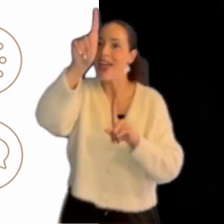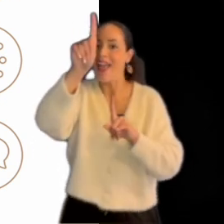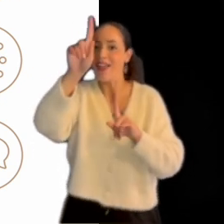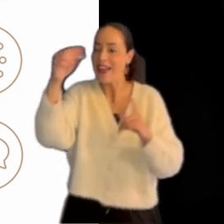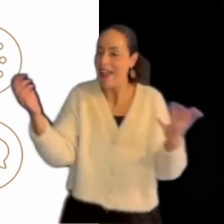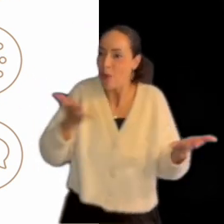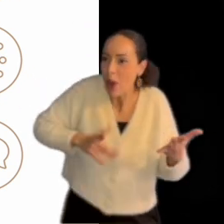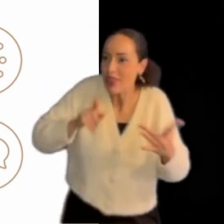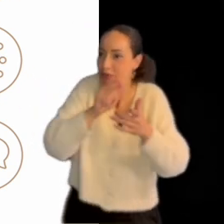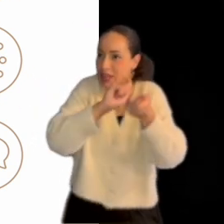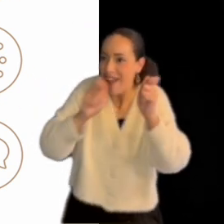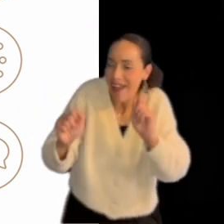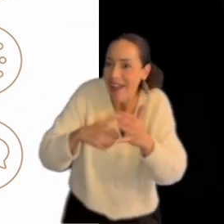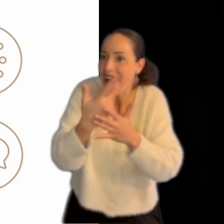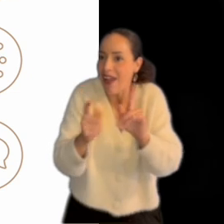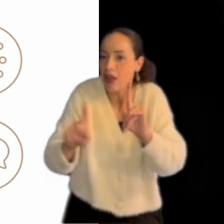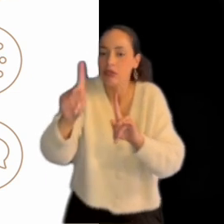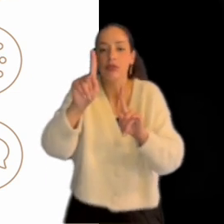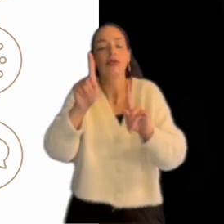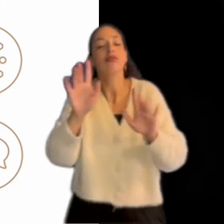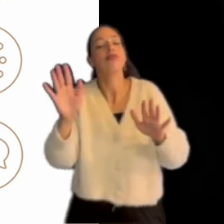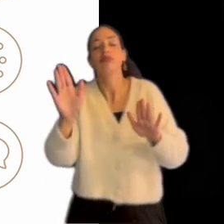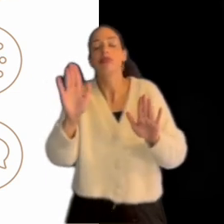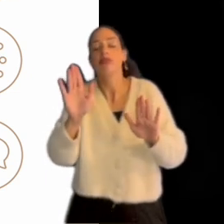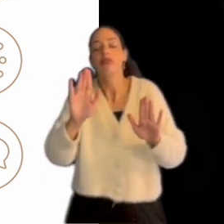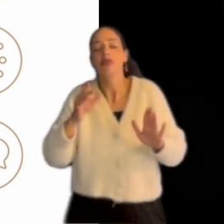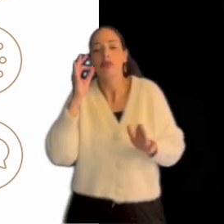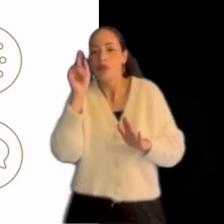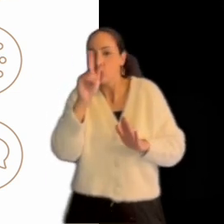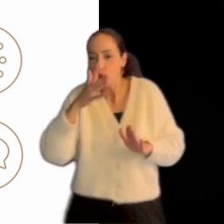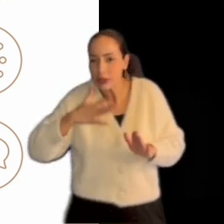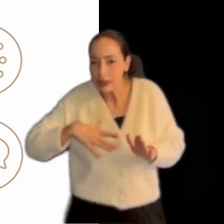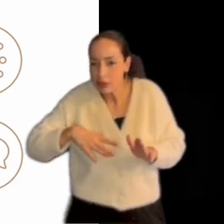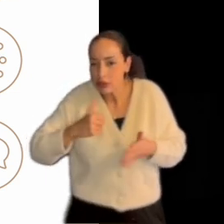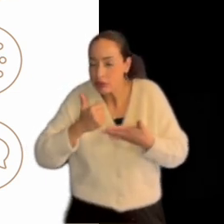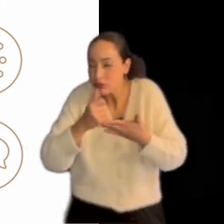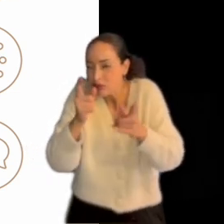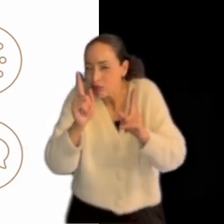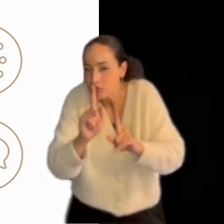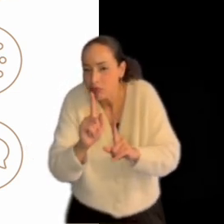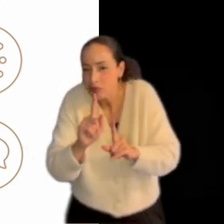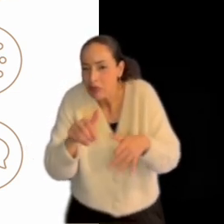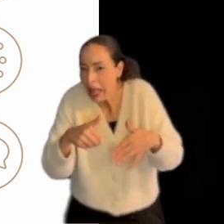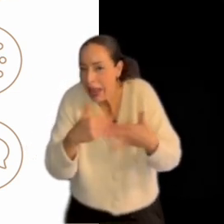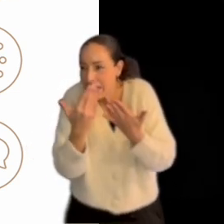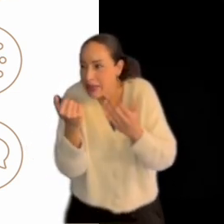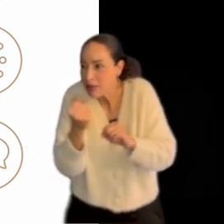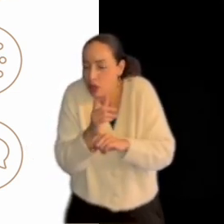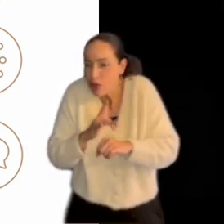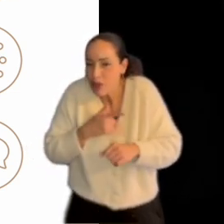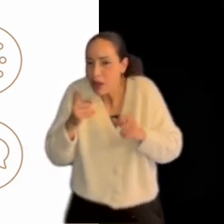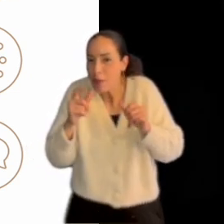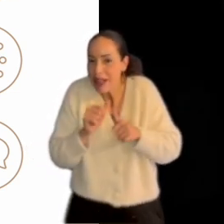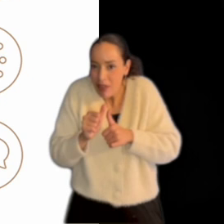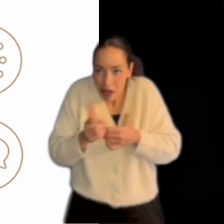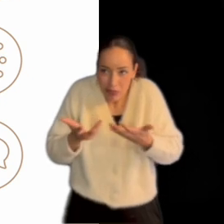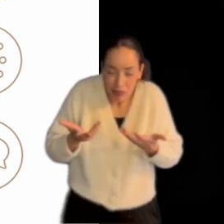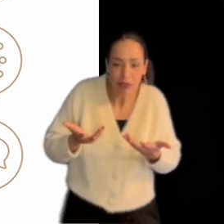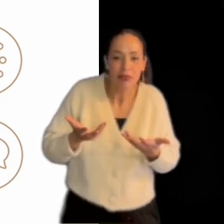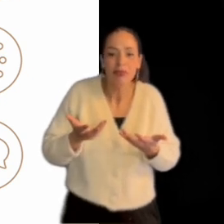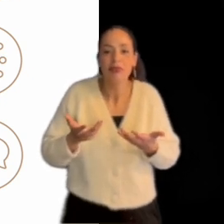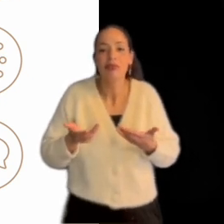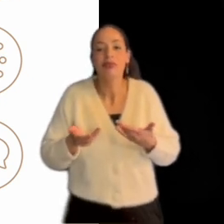make you feel better? For some people, in some circumstances, the darkness is simply too thick to permeate with these